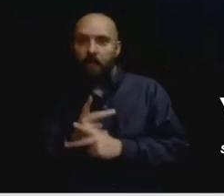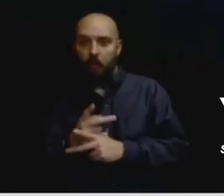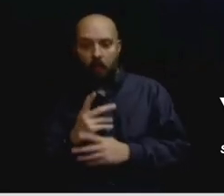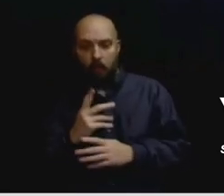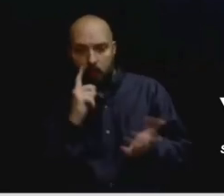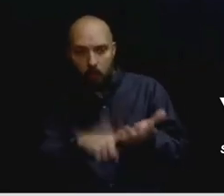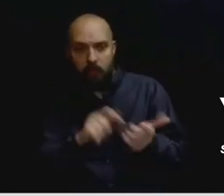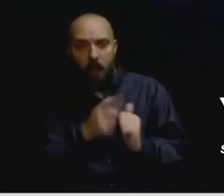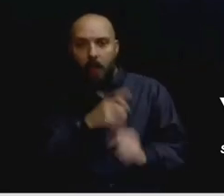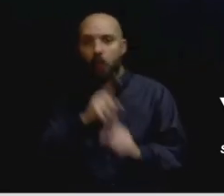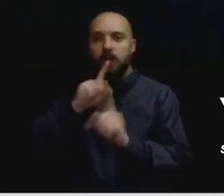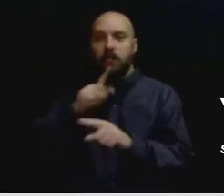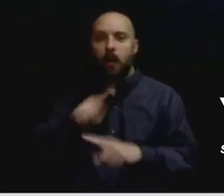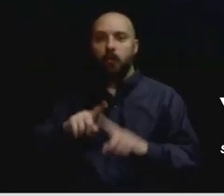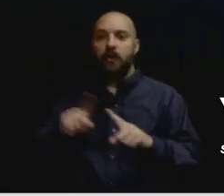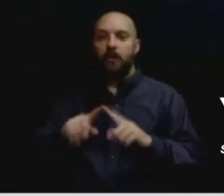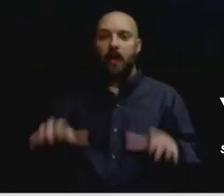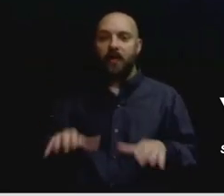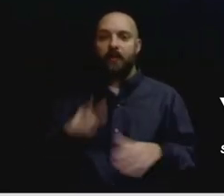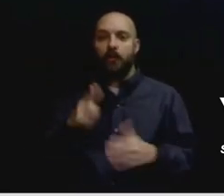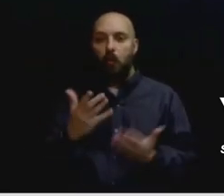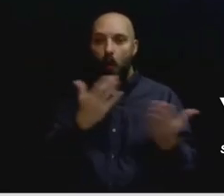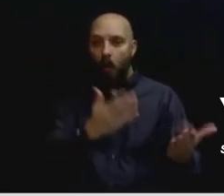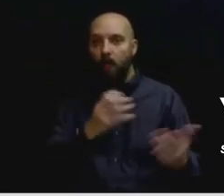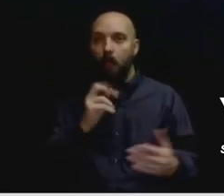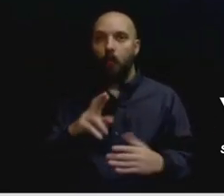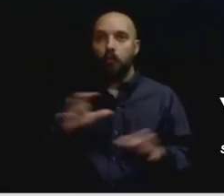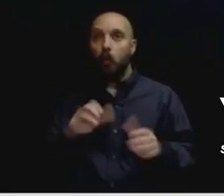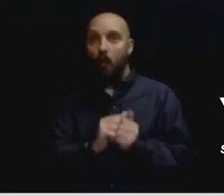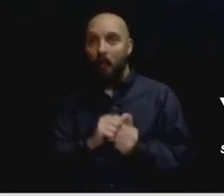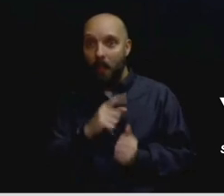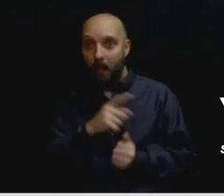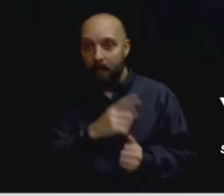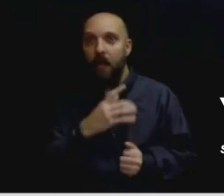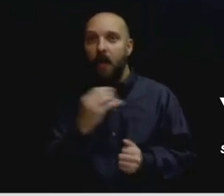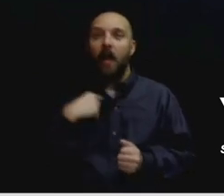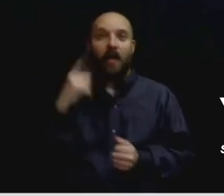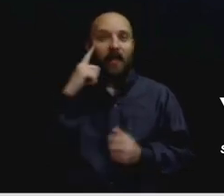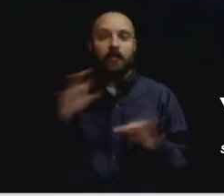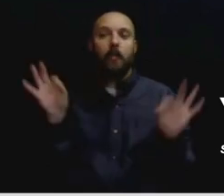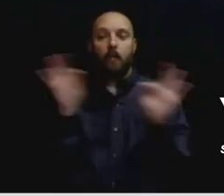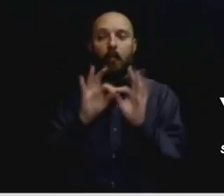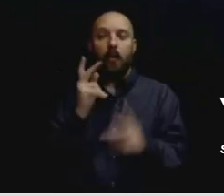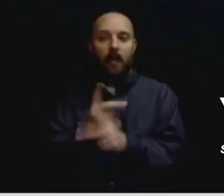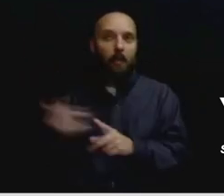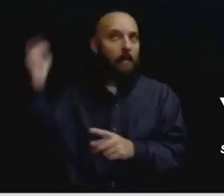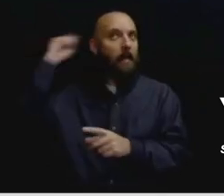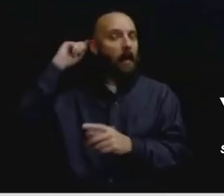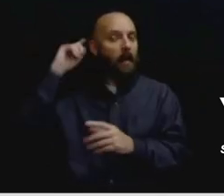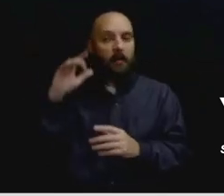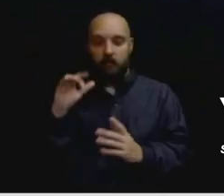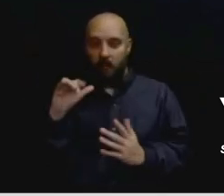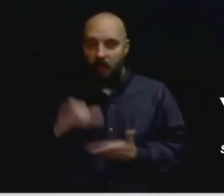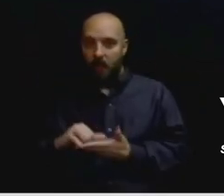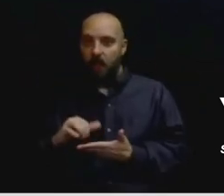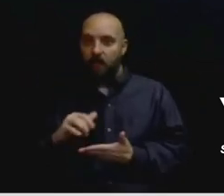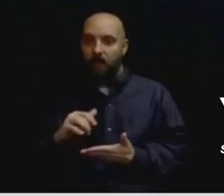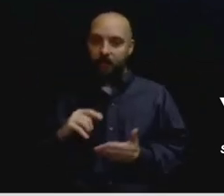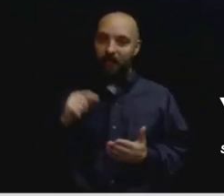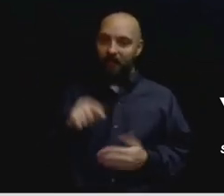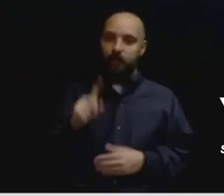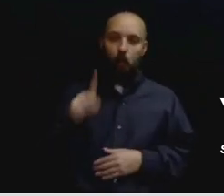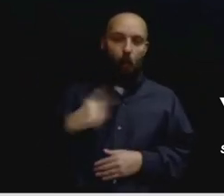different activities that you're offering or doing with them. And I think it's important to keep in mind like that this is only making